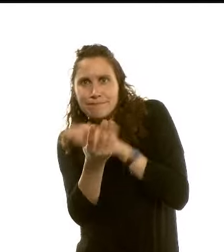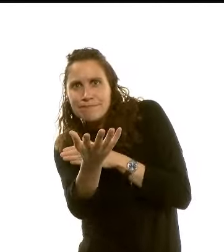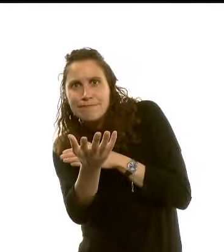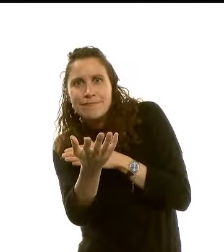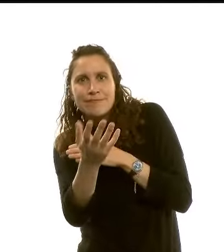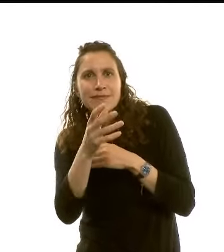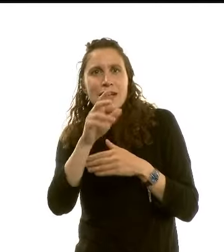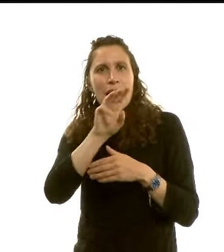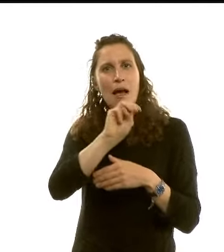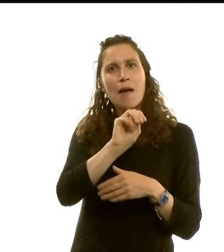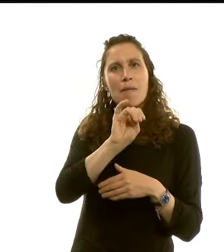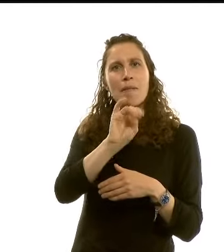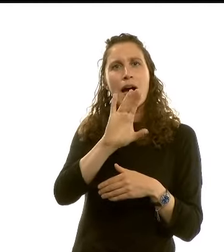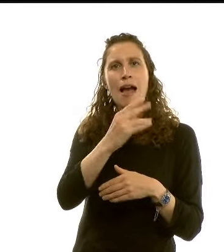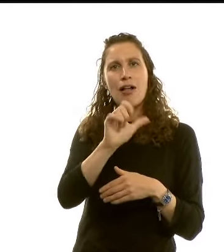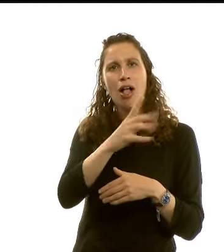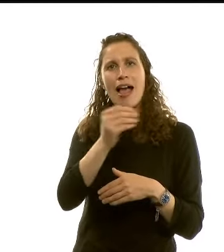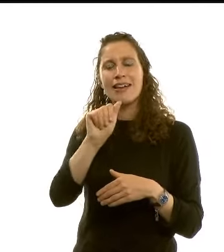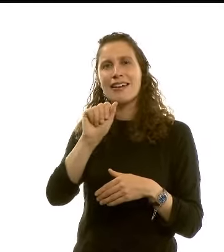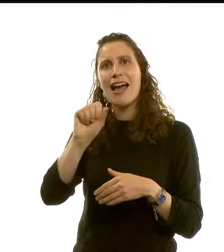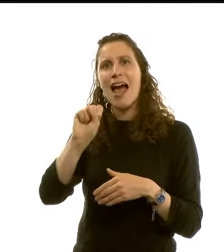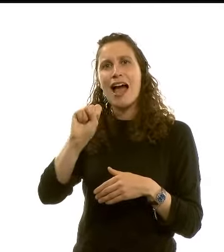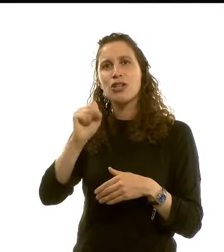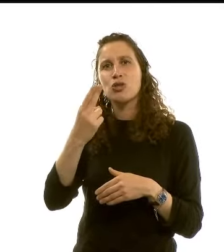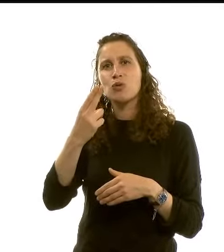designers Michael and Ashwin. Hey, guys.